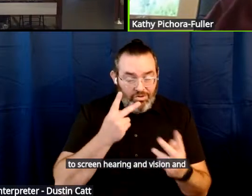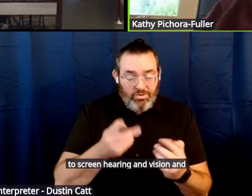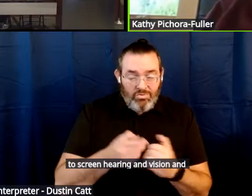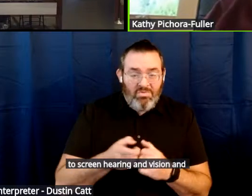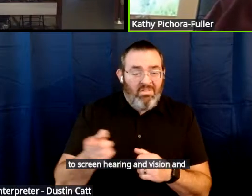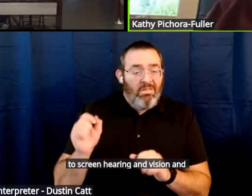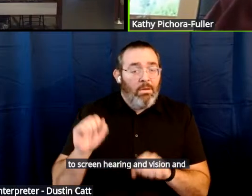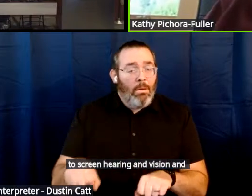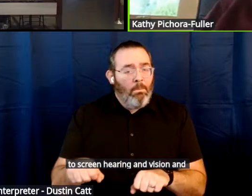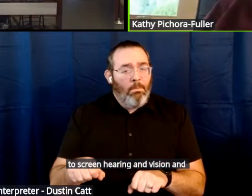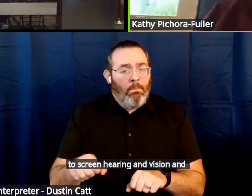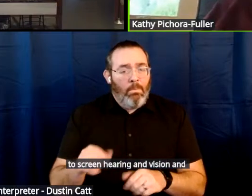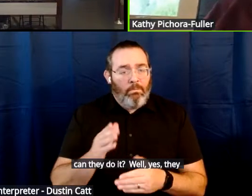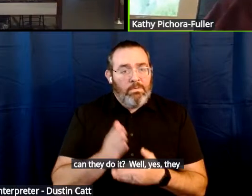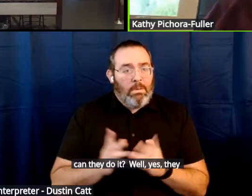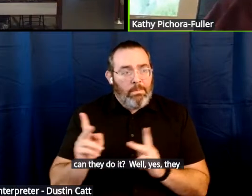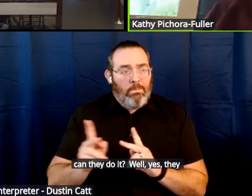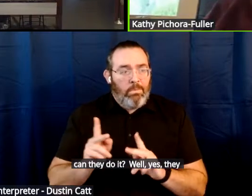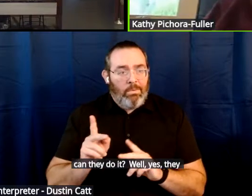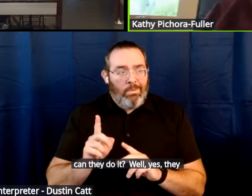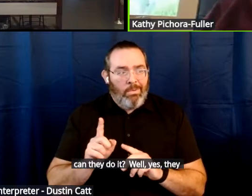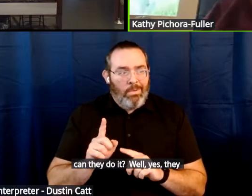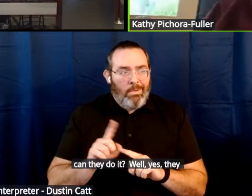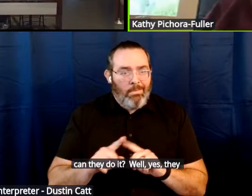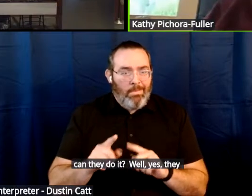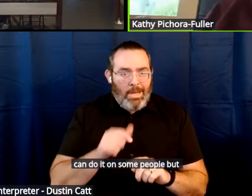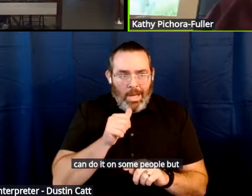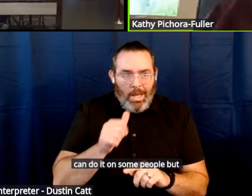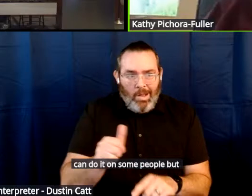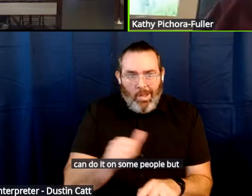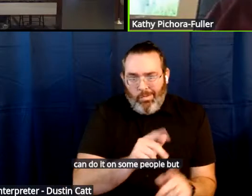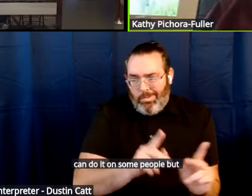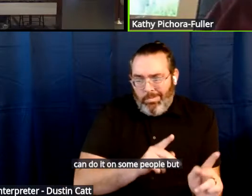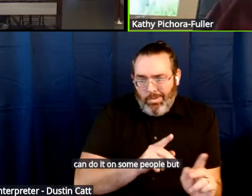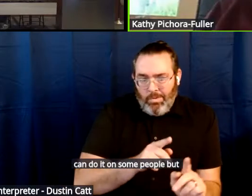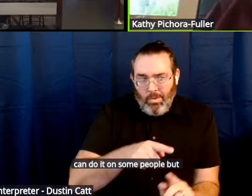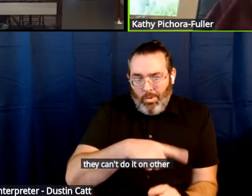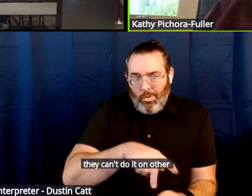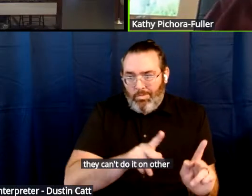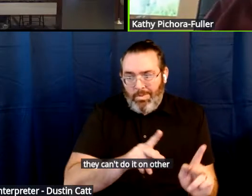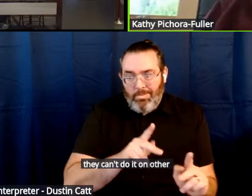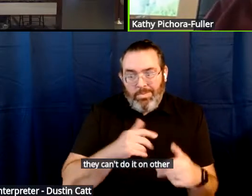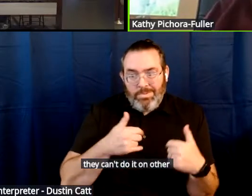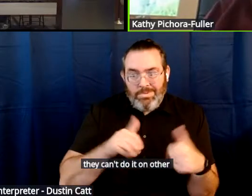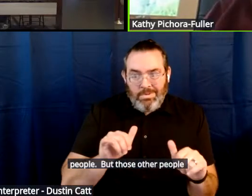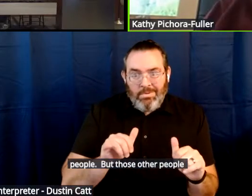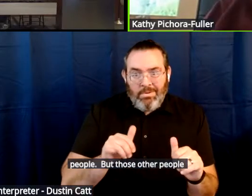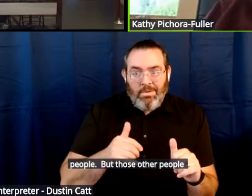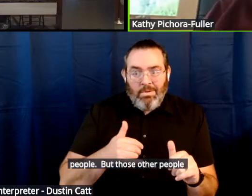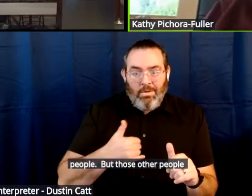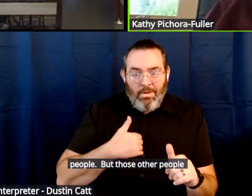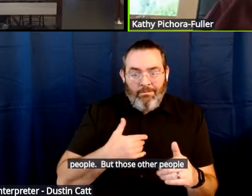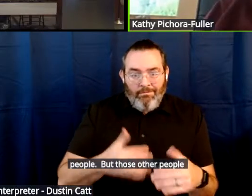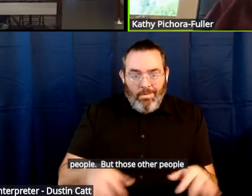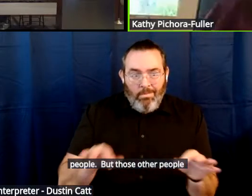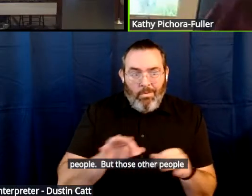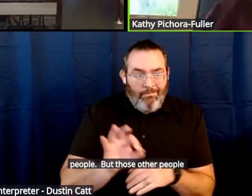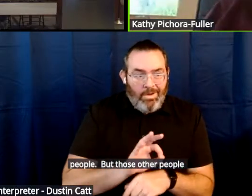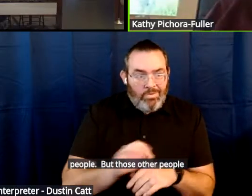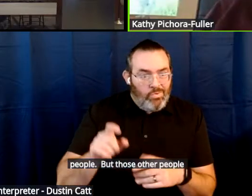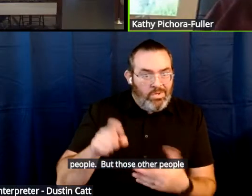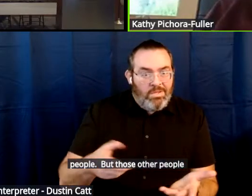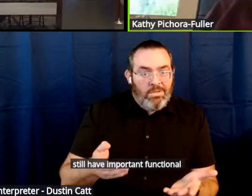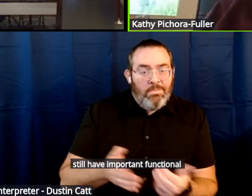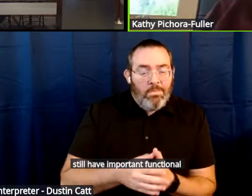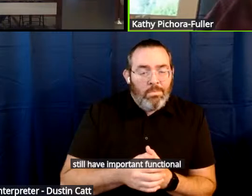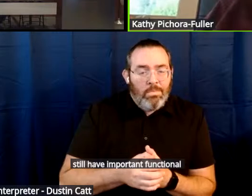on some people, but they can't do it on other people. But those other people still have important functional needs. So we kind